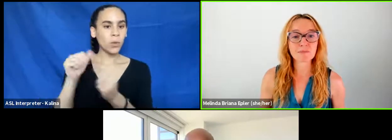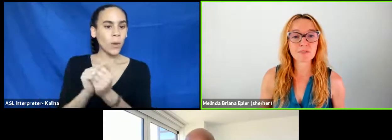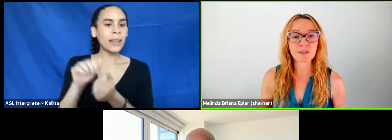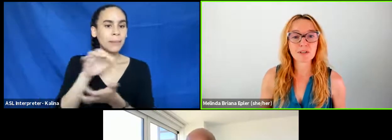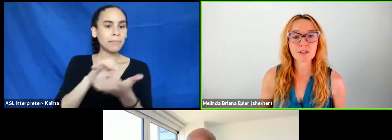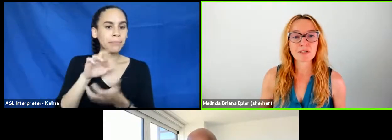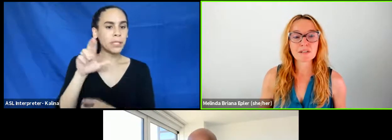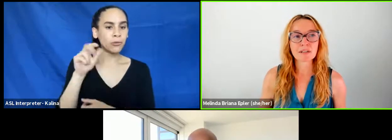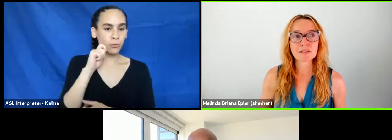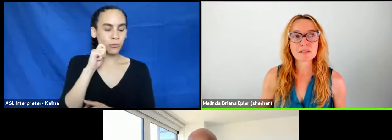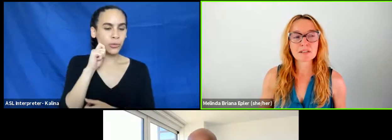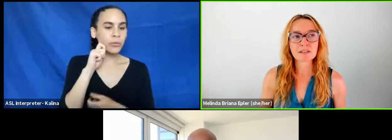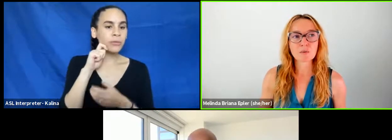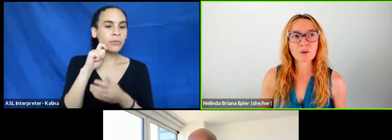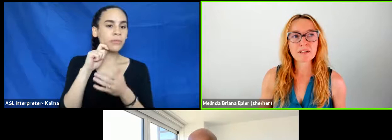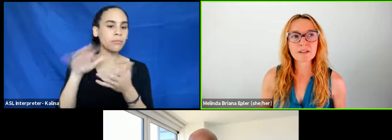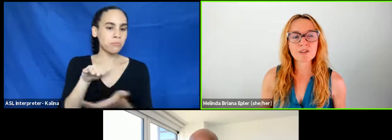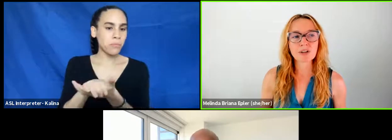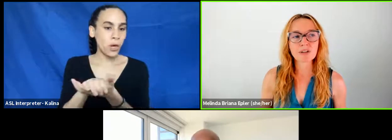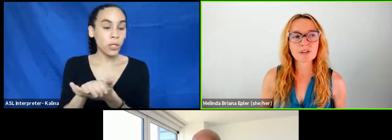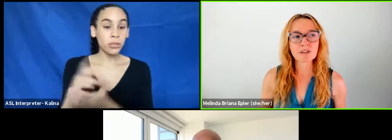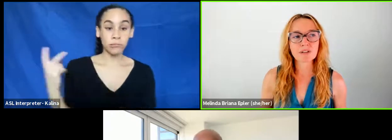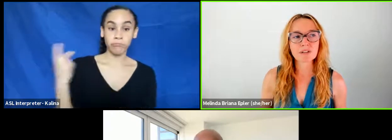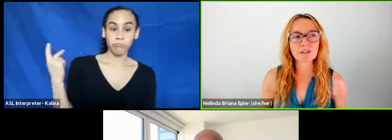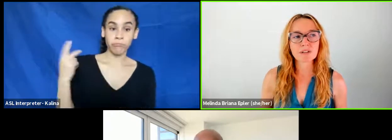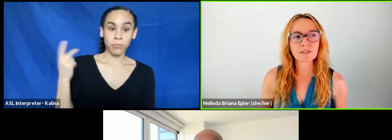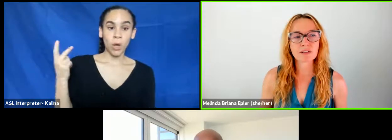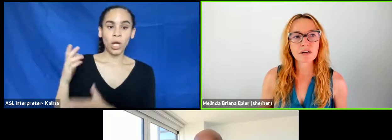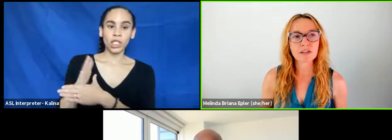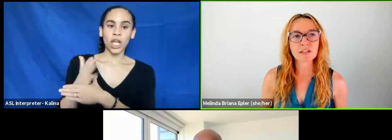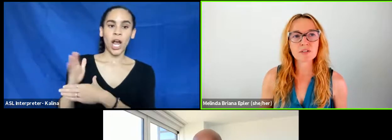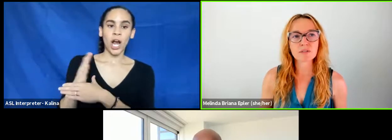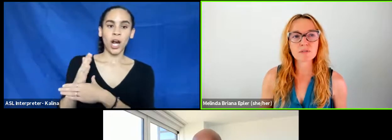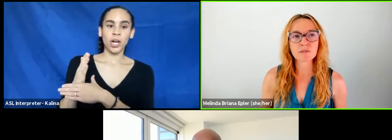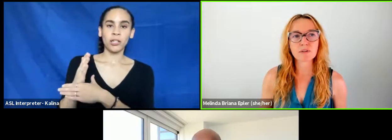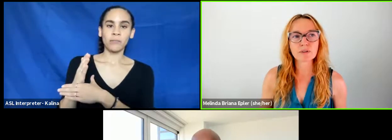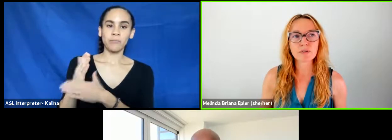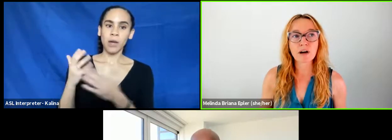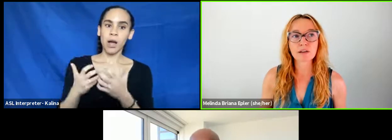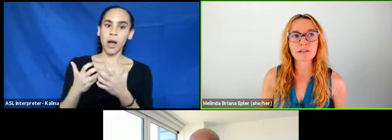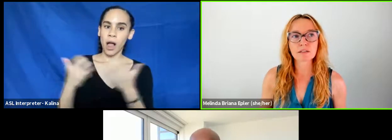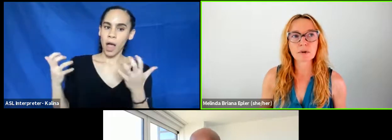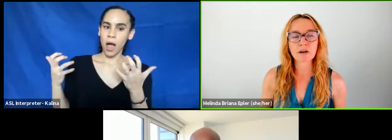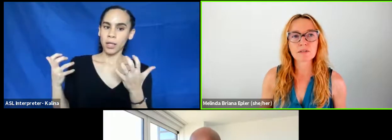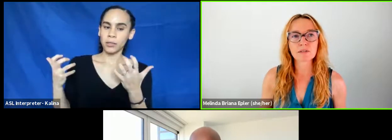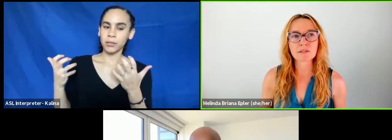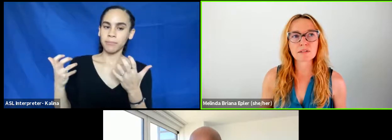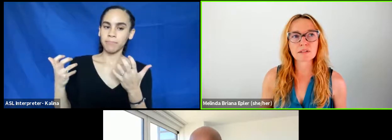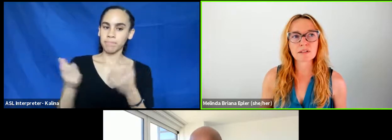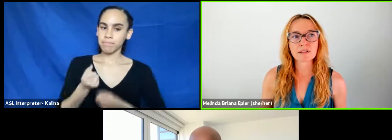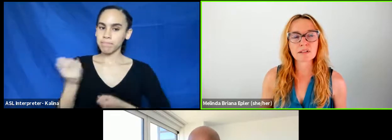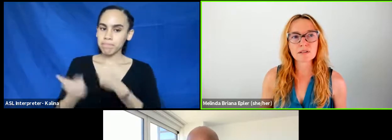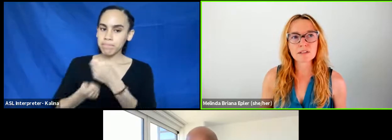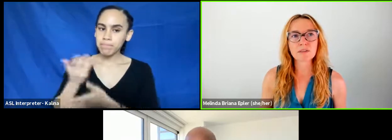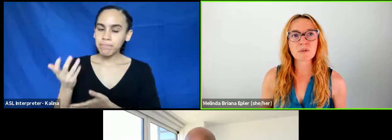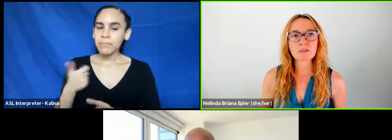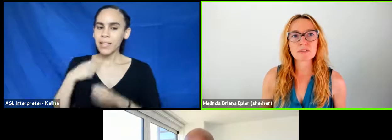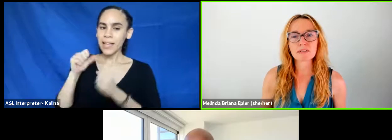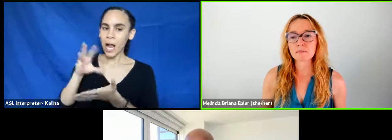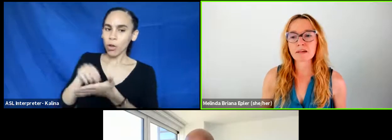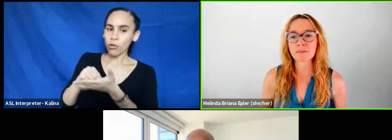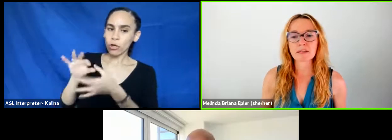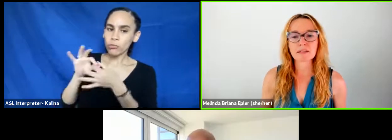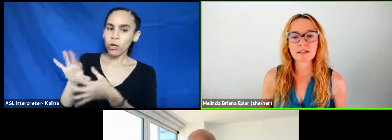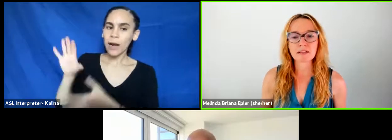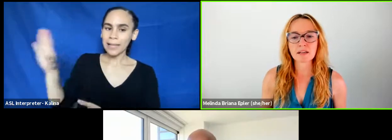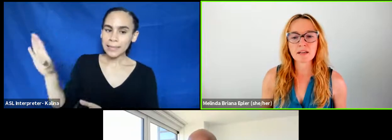relationship is that Wayne and I share a lot. I get to learn a lot about his experiences